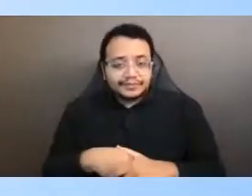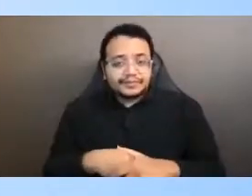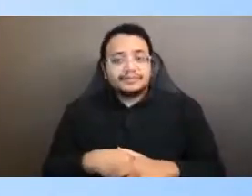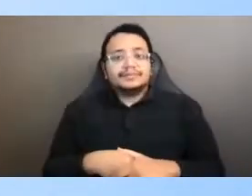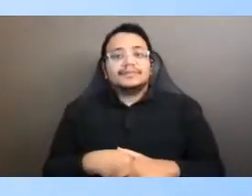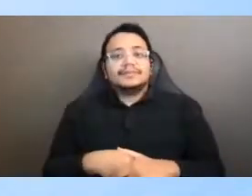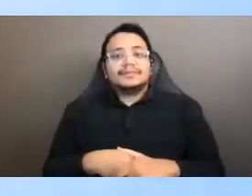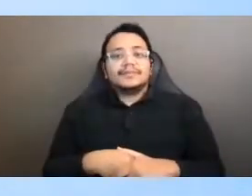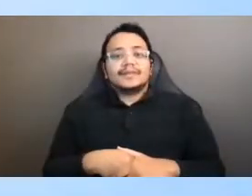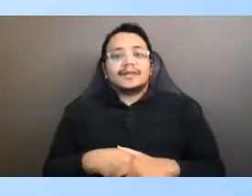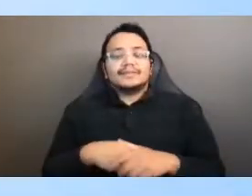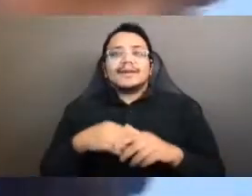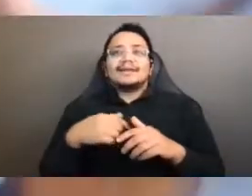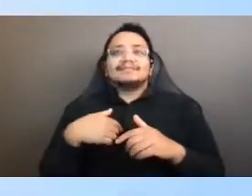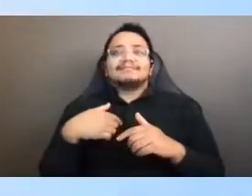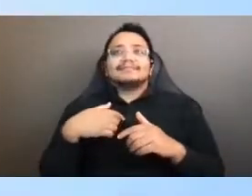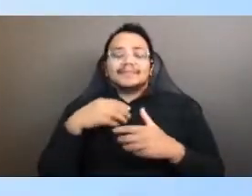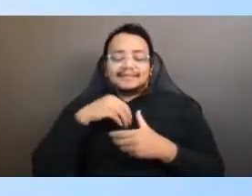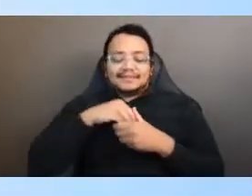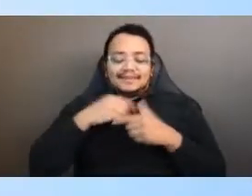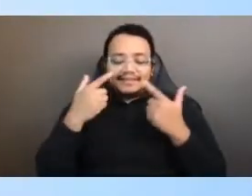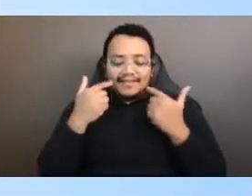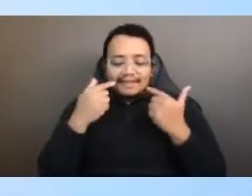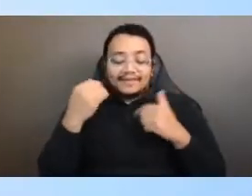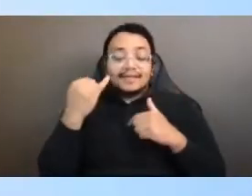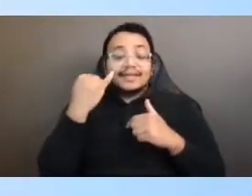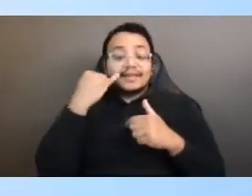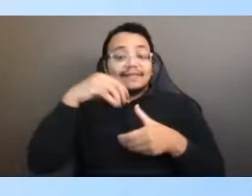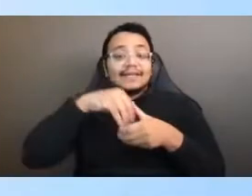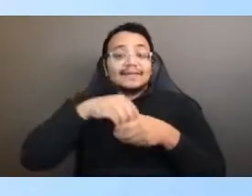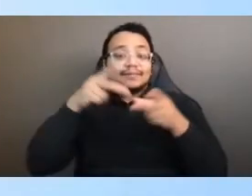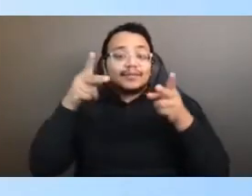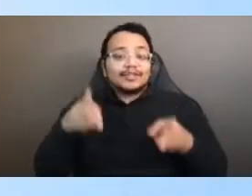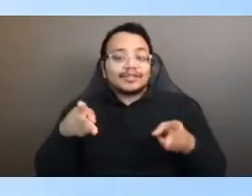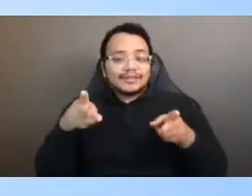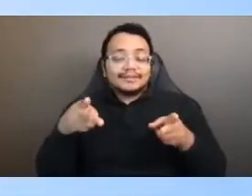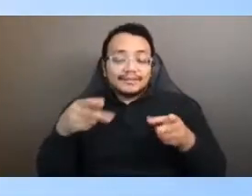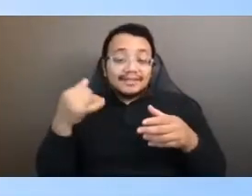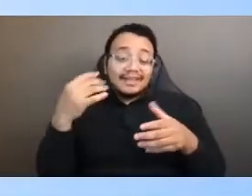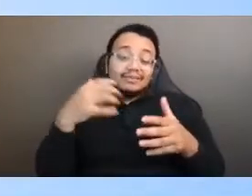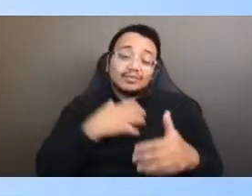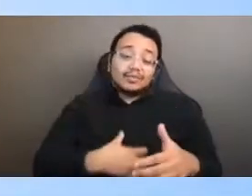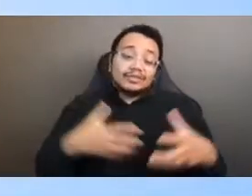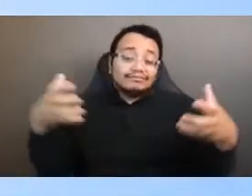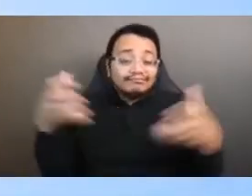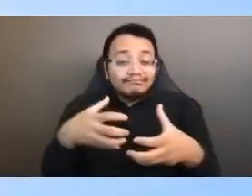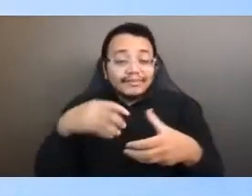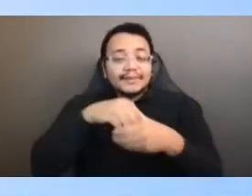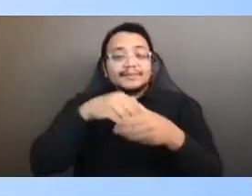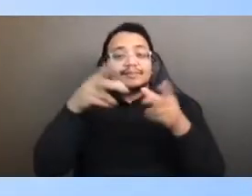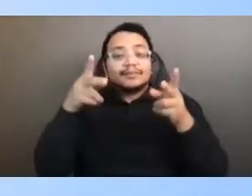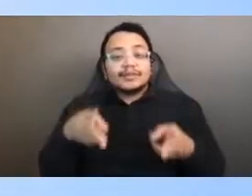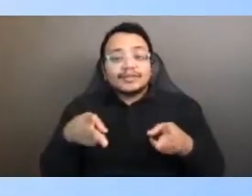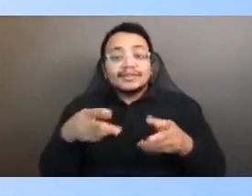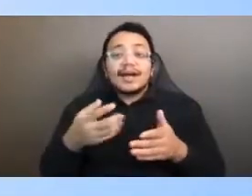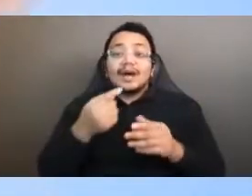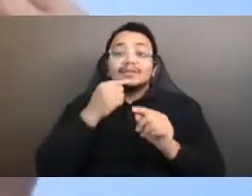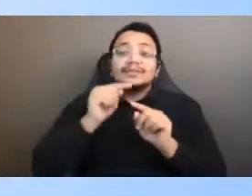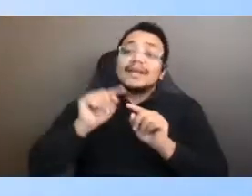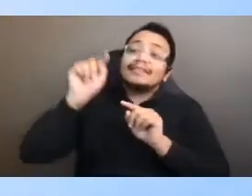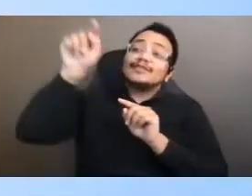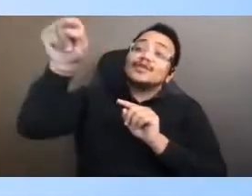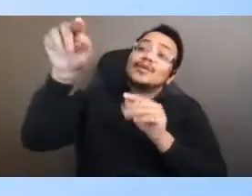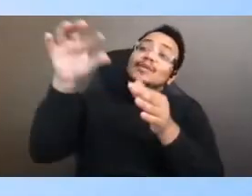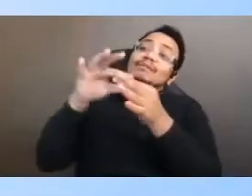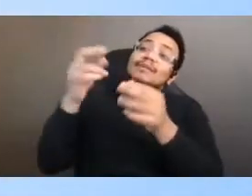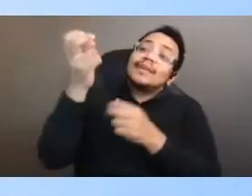kind of chuckling to myself because if we were in a space together, which I really wish we could be, but if we were in a space together, I'd say, you in the back, you over there, you